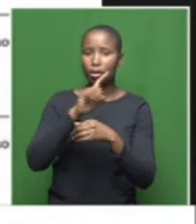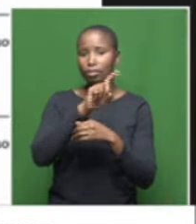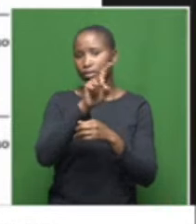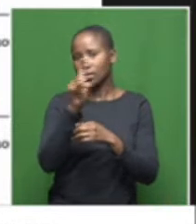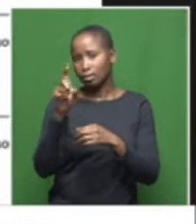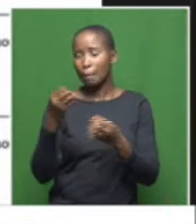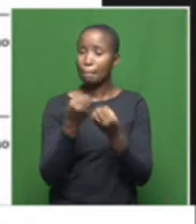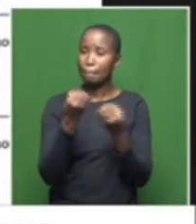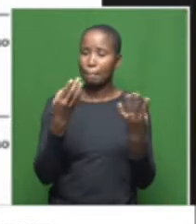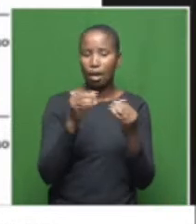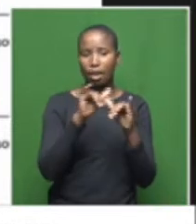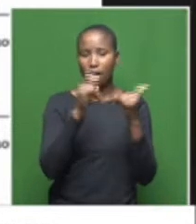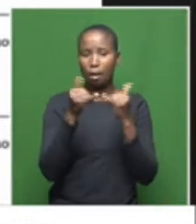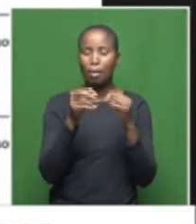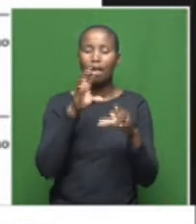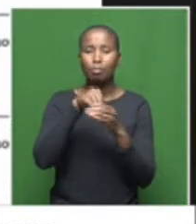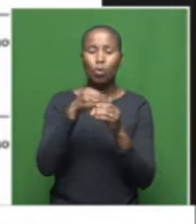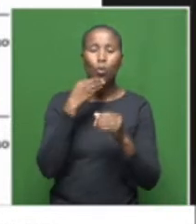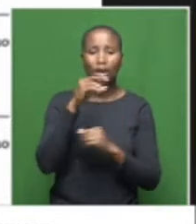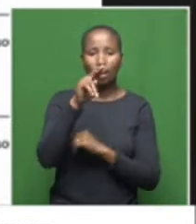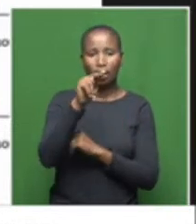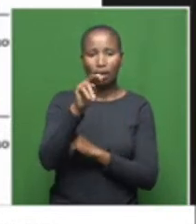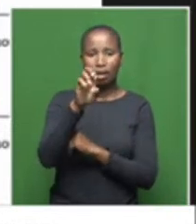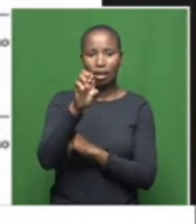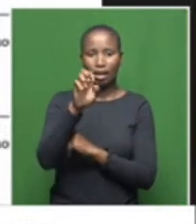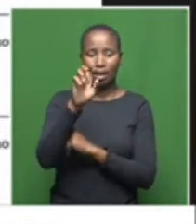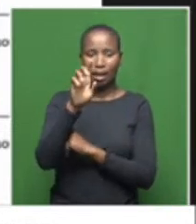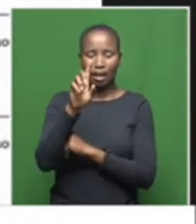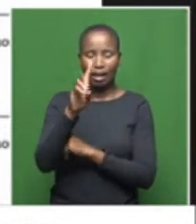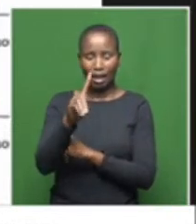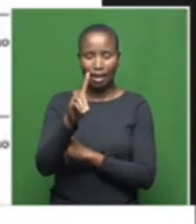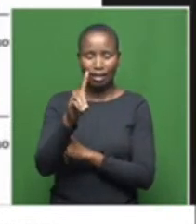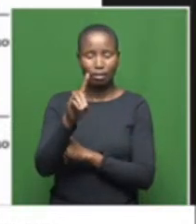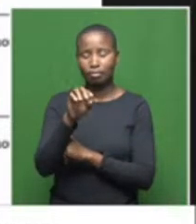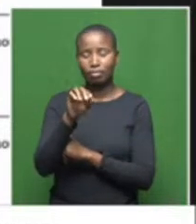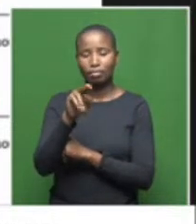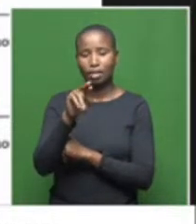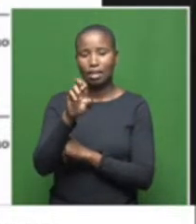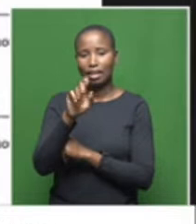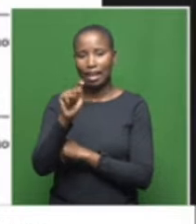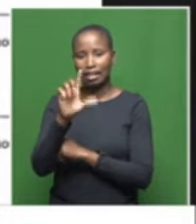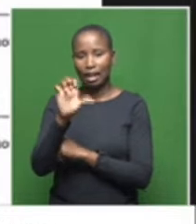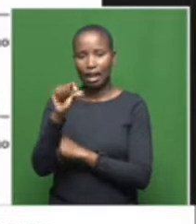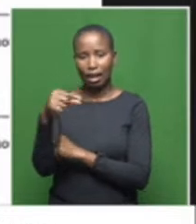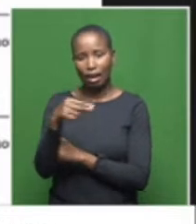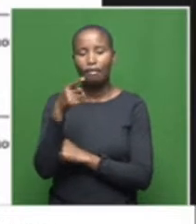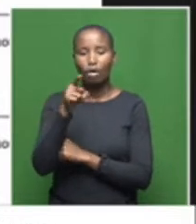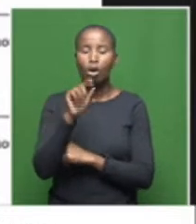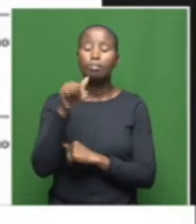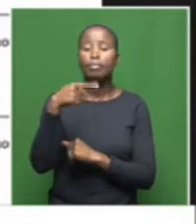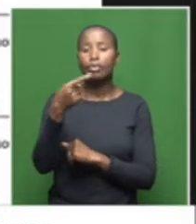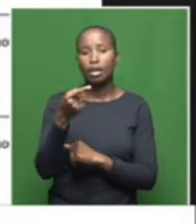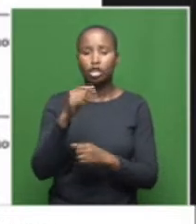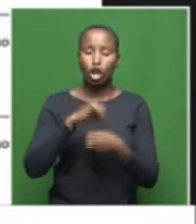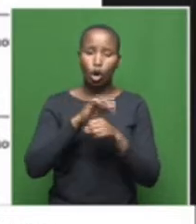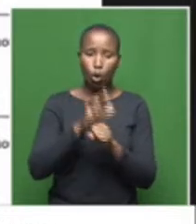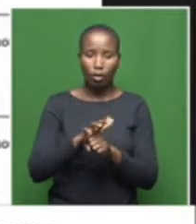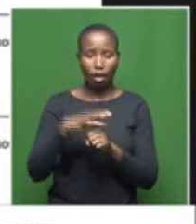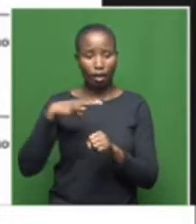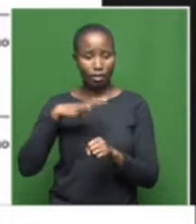NATLAC, and they should be ready to report to the next National Coronavirus Command Council with